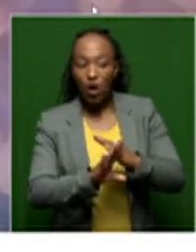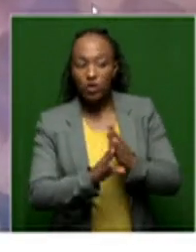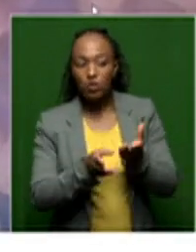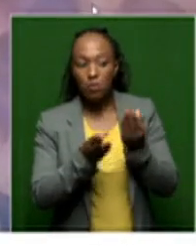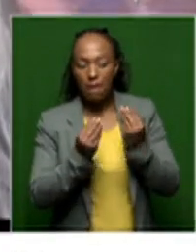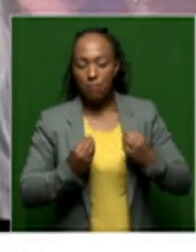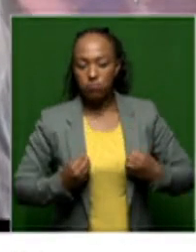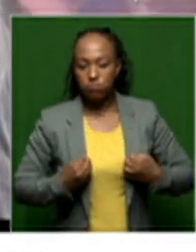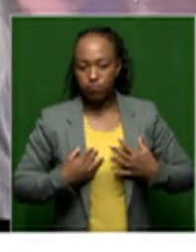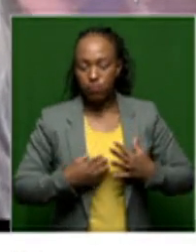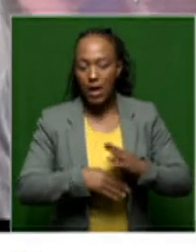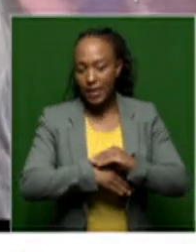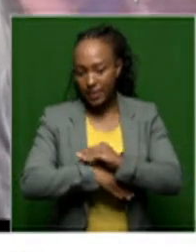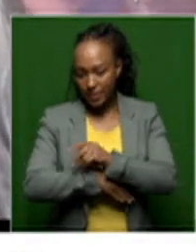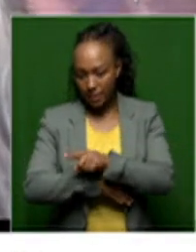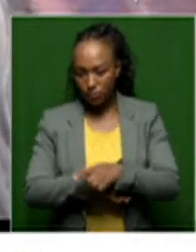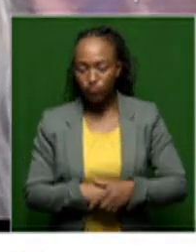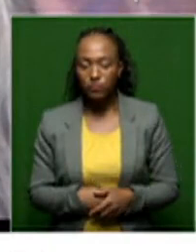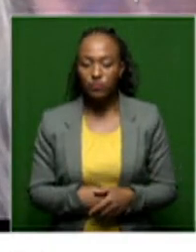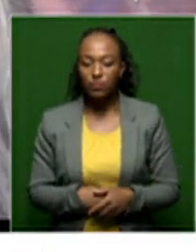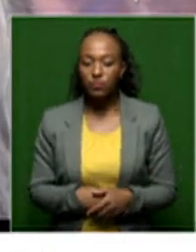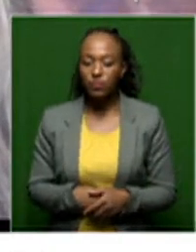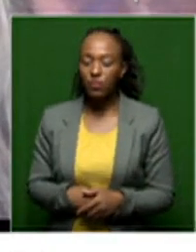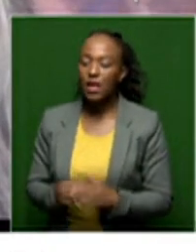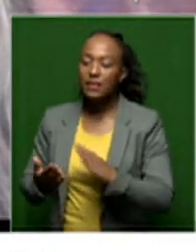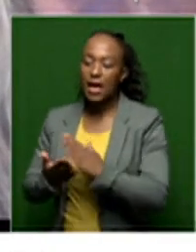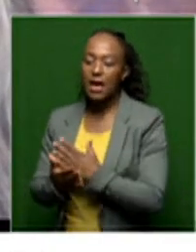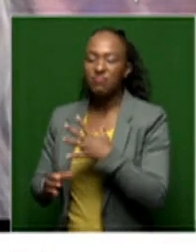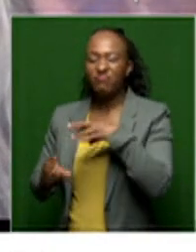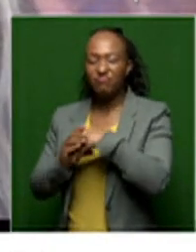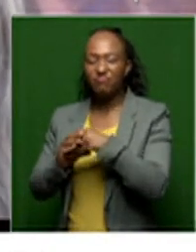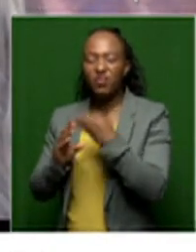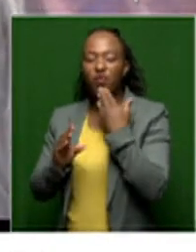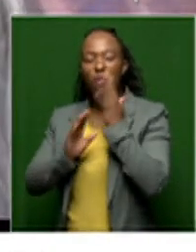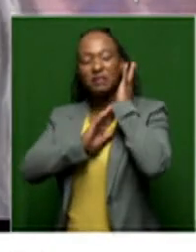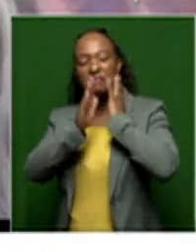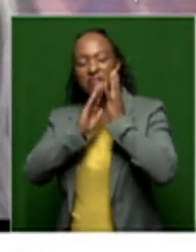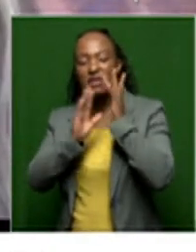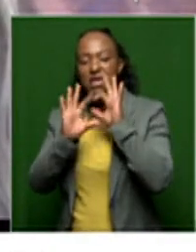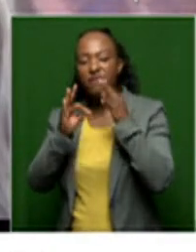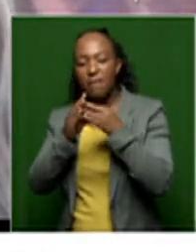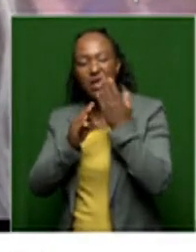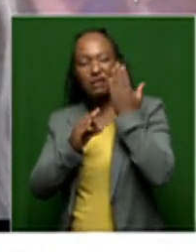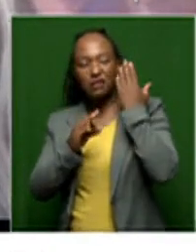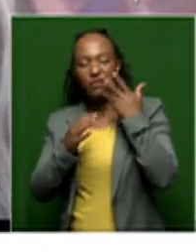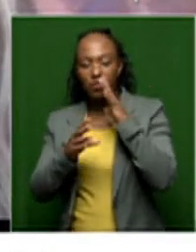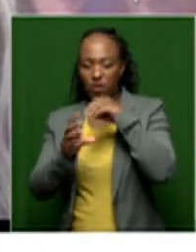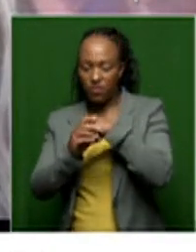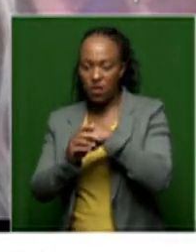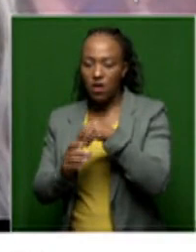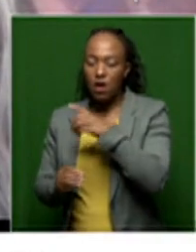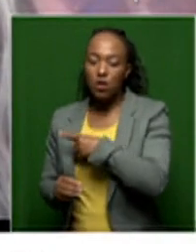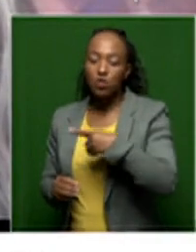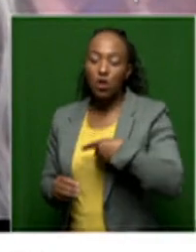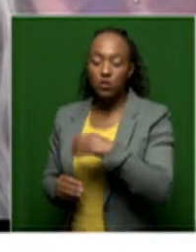it. So a lot of it is actually genetics based, and obviously Dr. Baron, this is where you